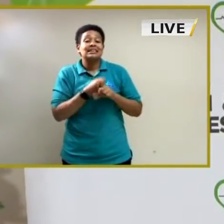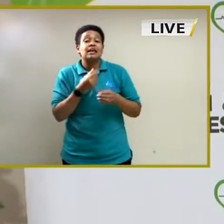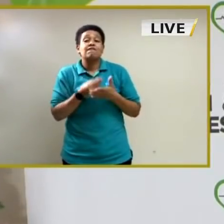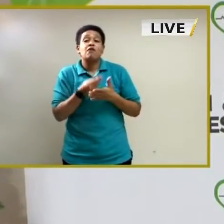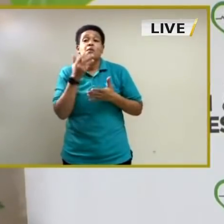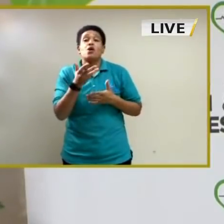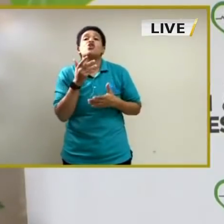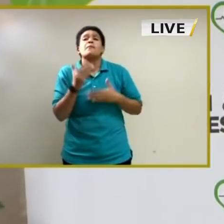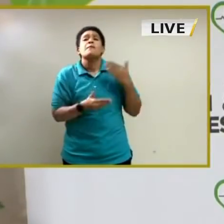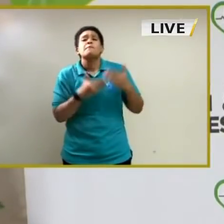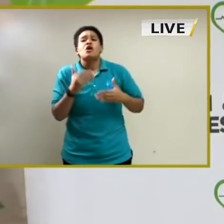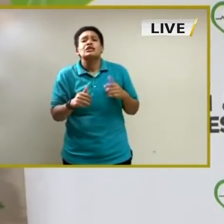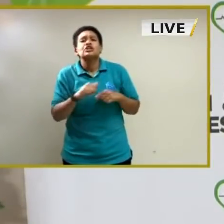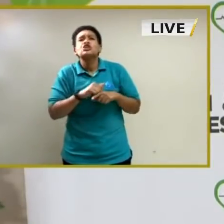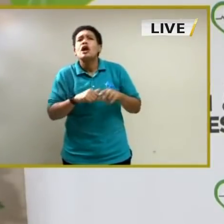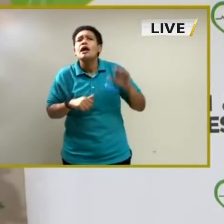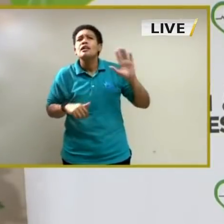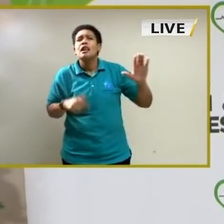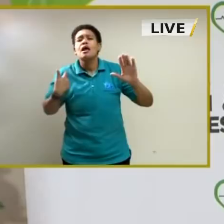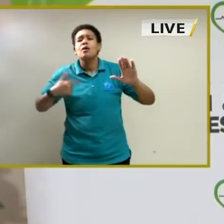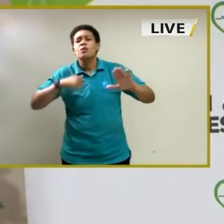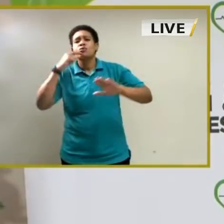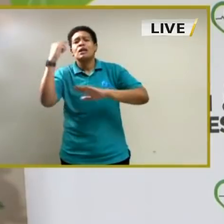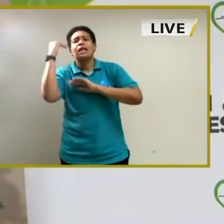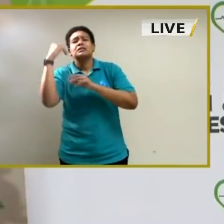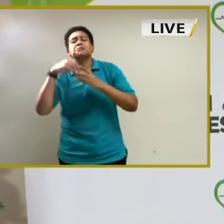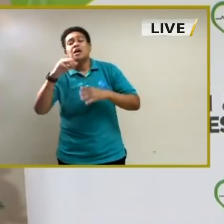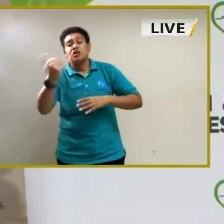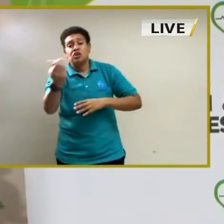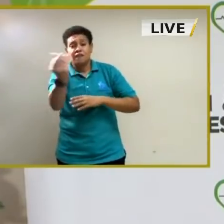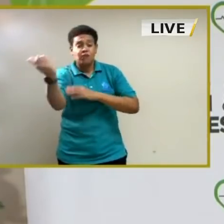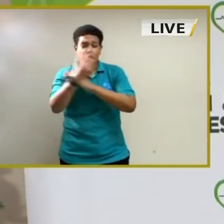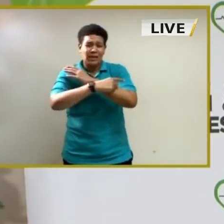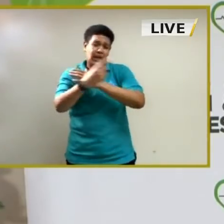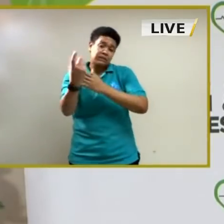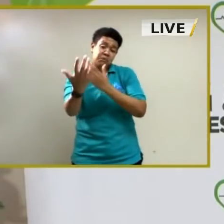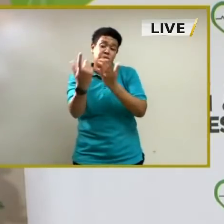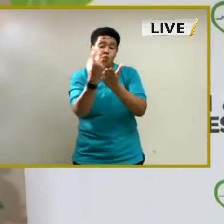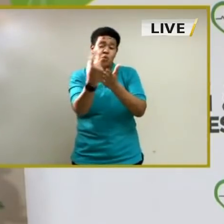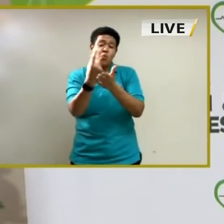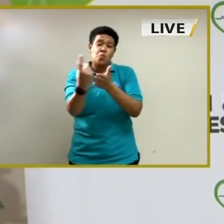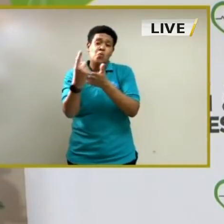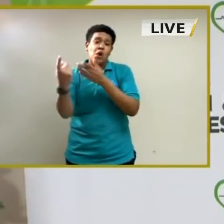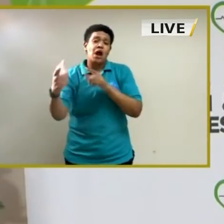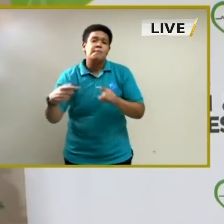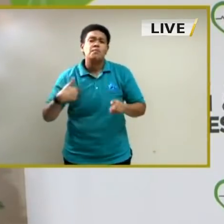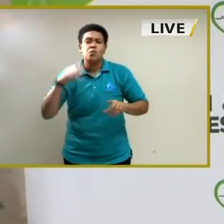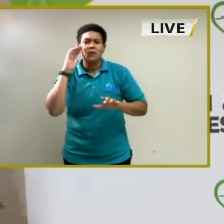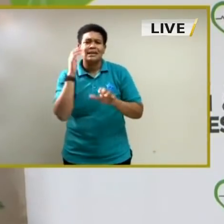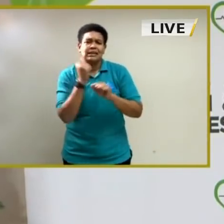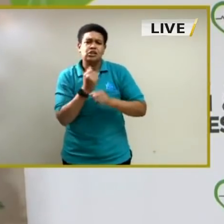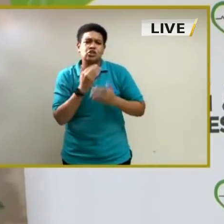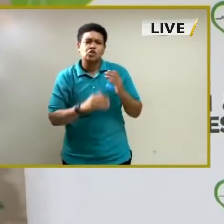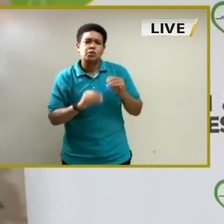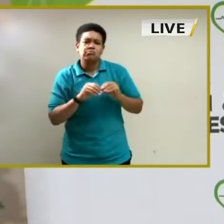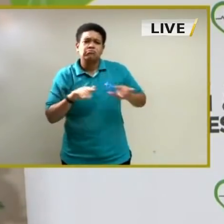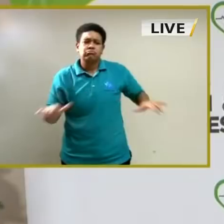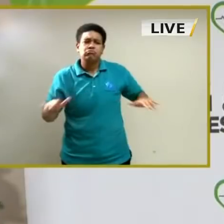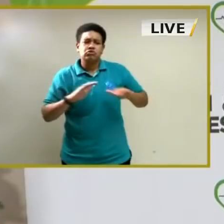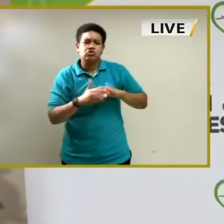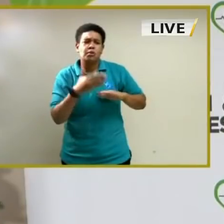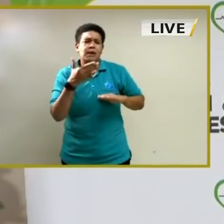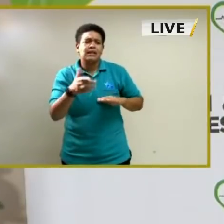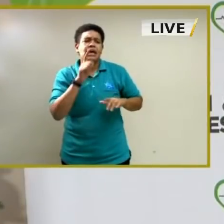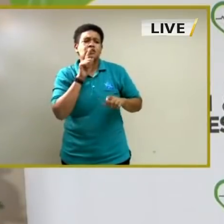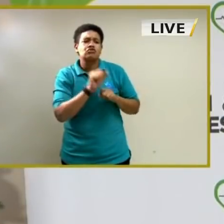in train, and we anticipate in another few days, week maybe, we'll be able to get some into the country as a